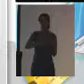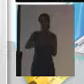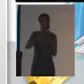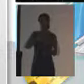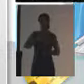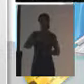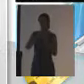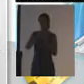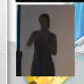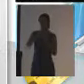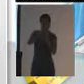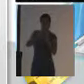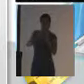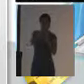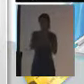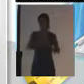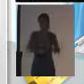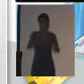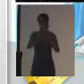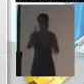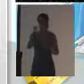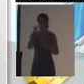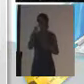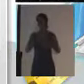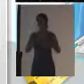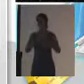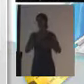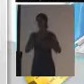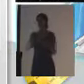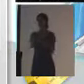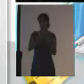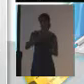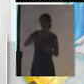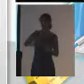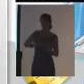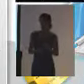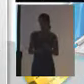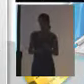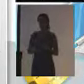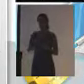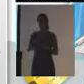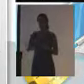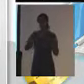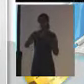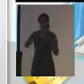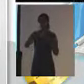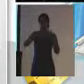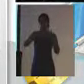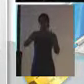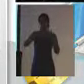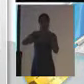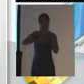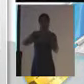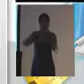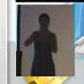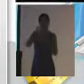The robot has an interface that allows to see a specific individual compared to other, or an average